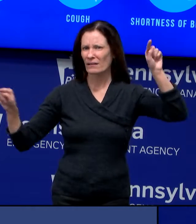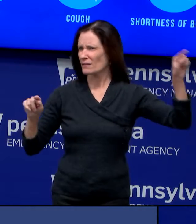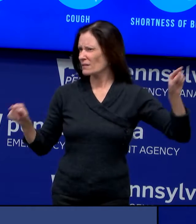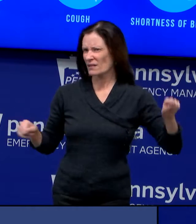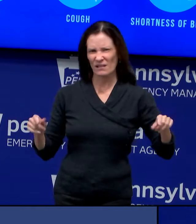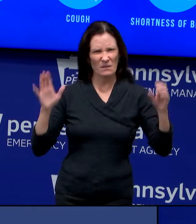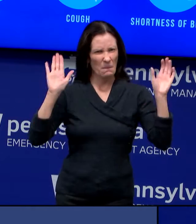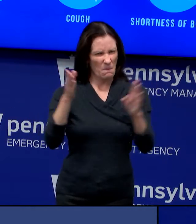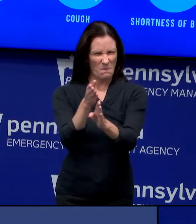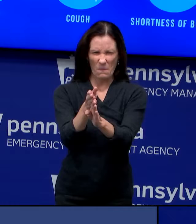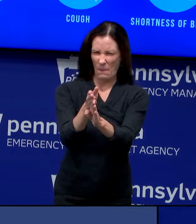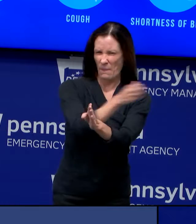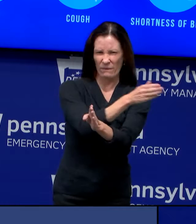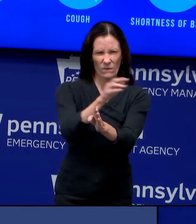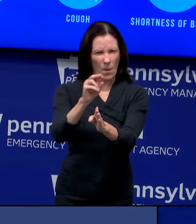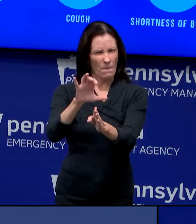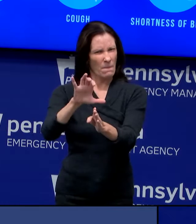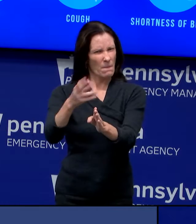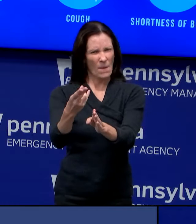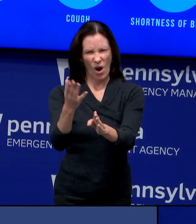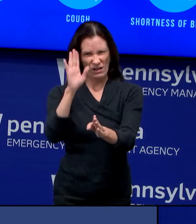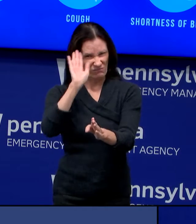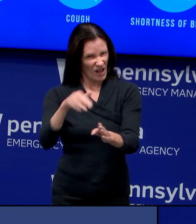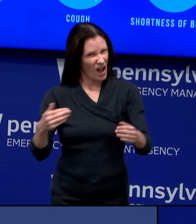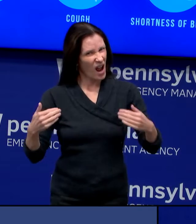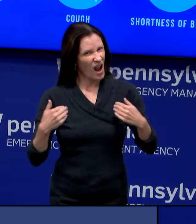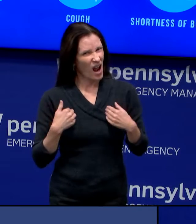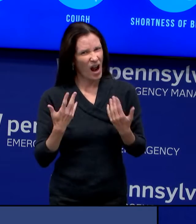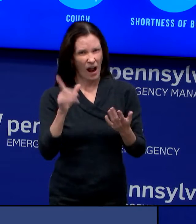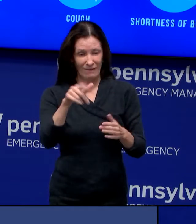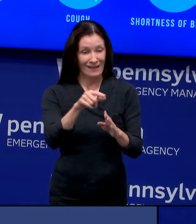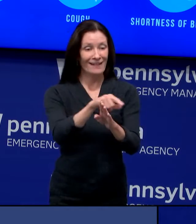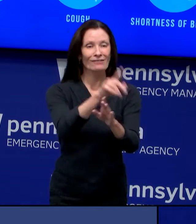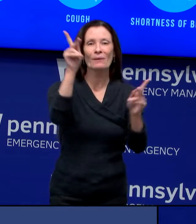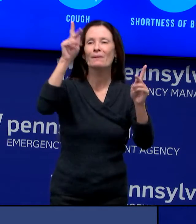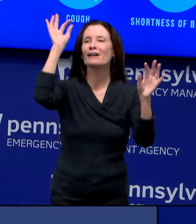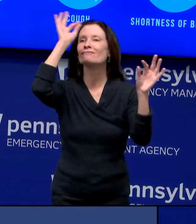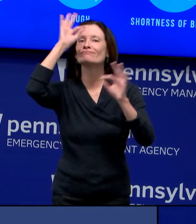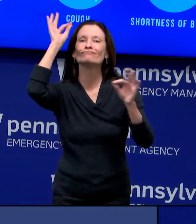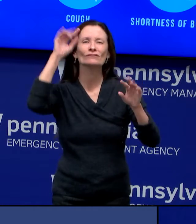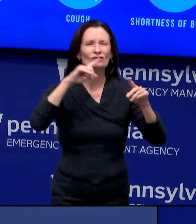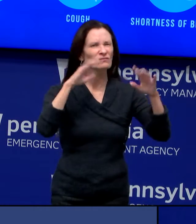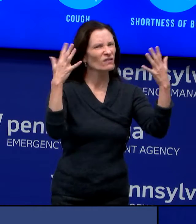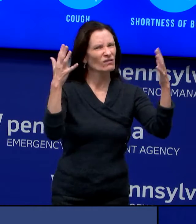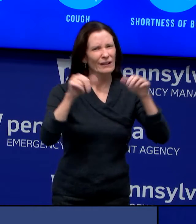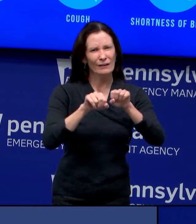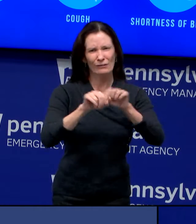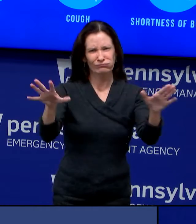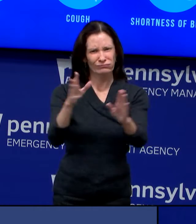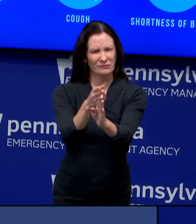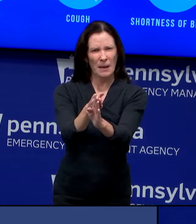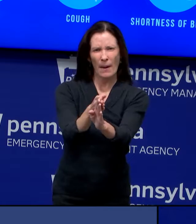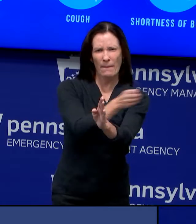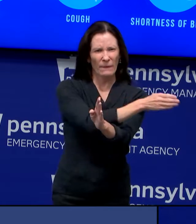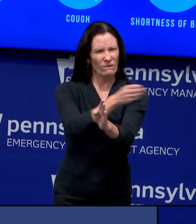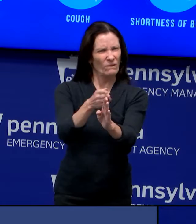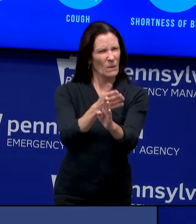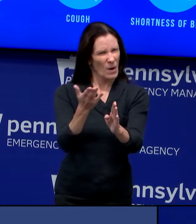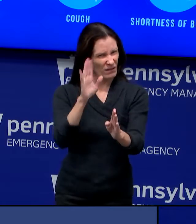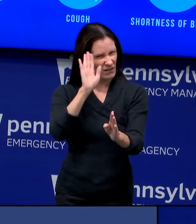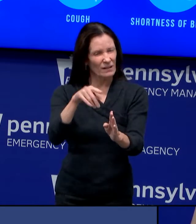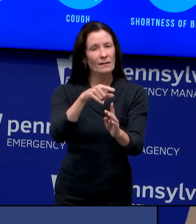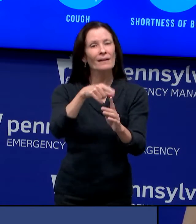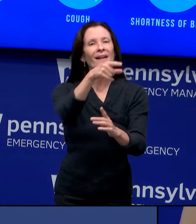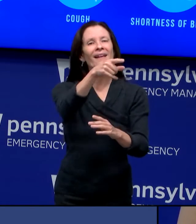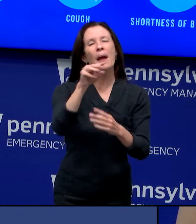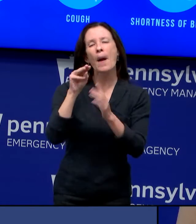spread of the disease by researchers at Northeastern University. Can you speak of your thoughts on this and the new modeling from Northeastern University?